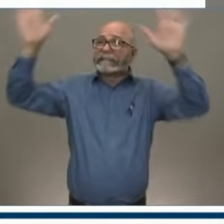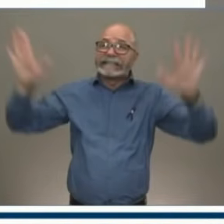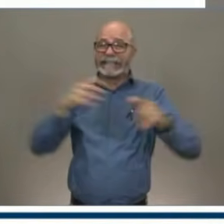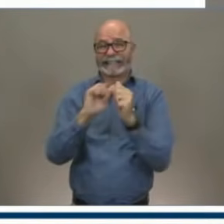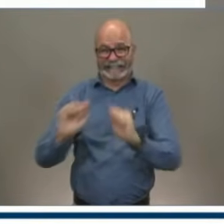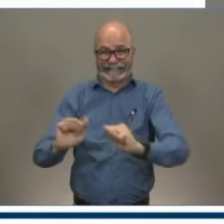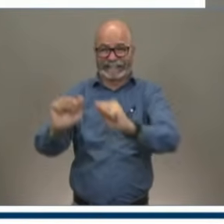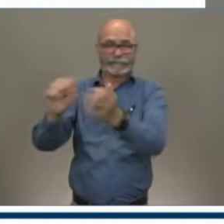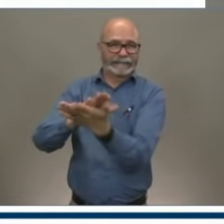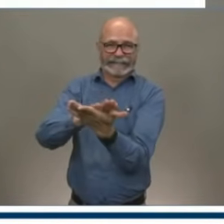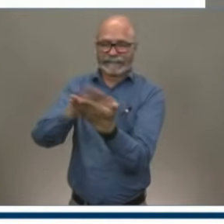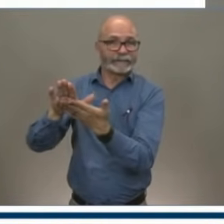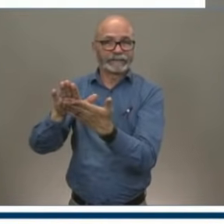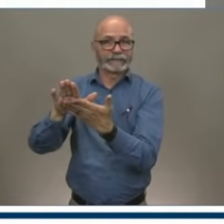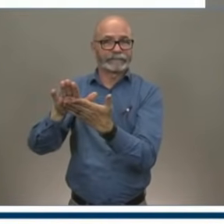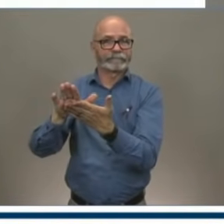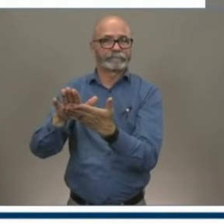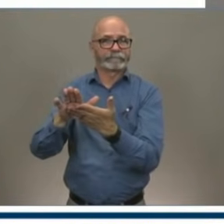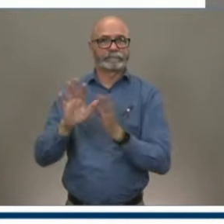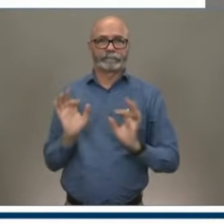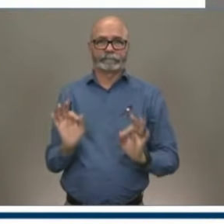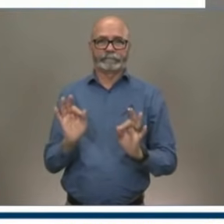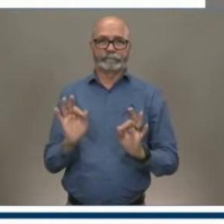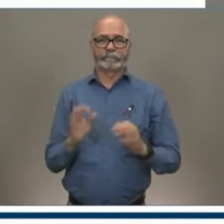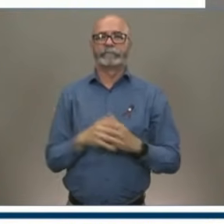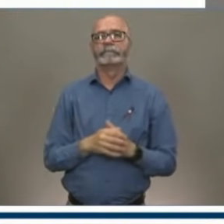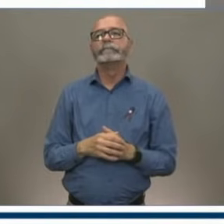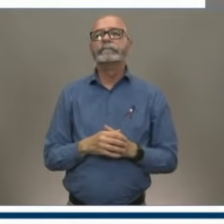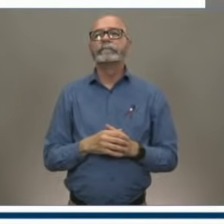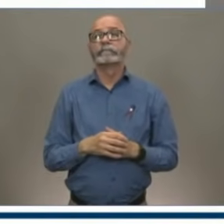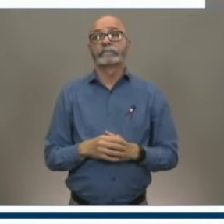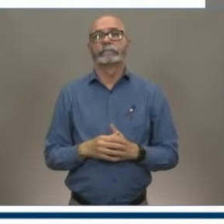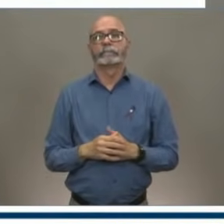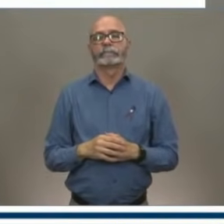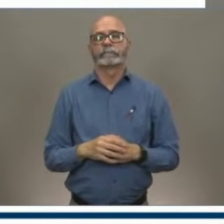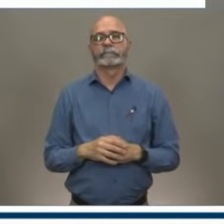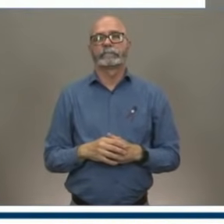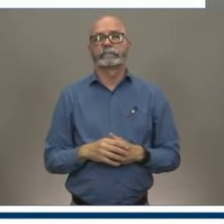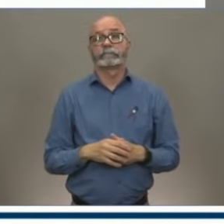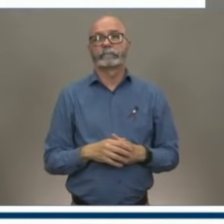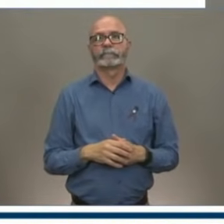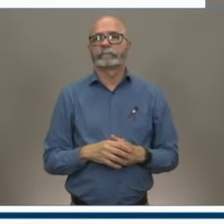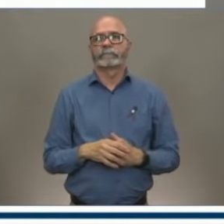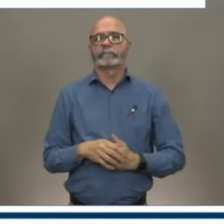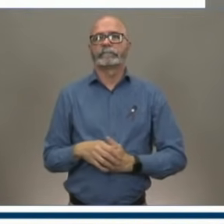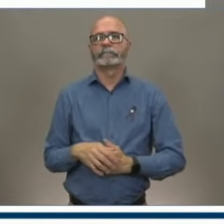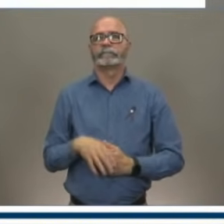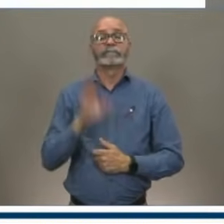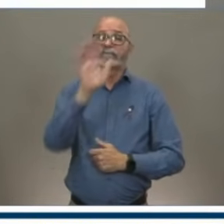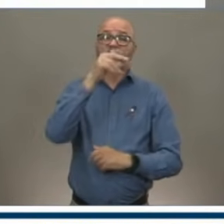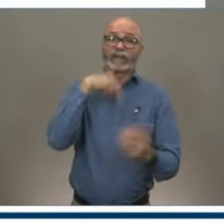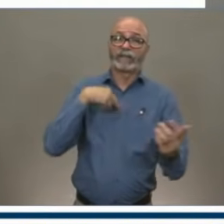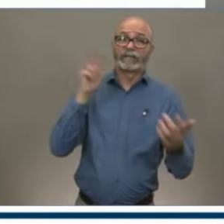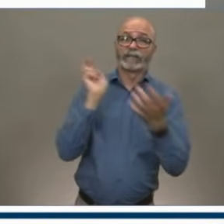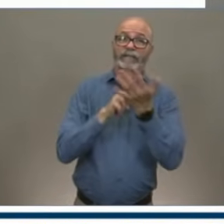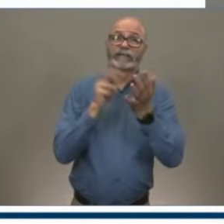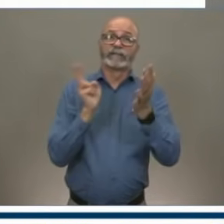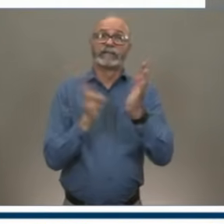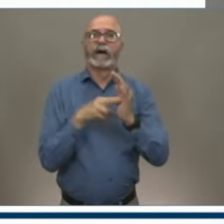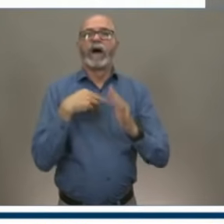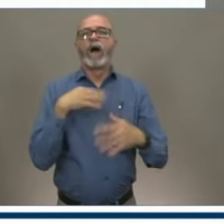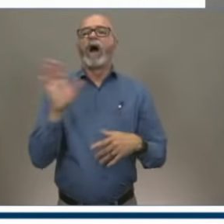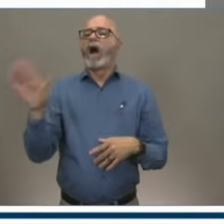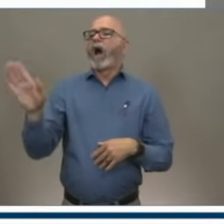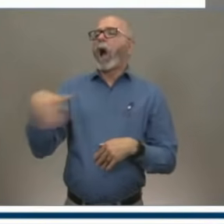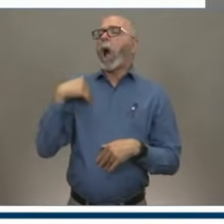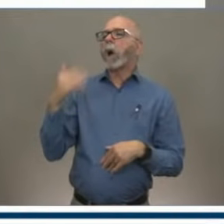that's always applied in the school. I do not at all want to give an impression that we have a lower standard of routine cleaning than we